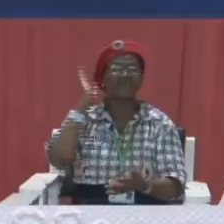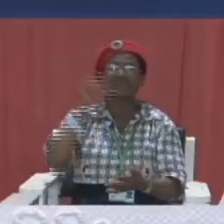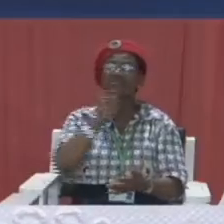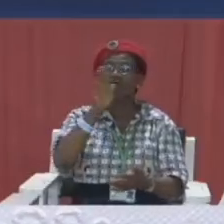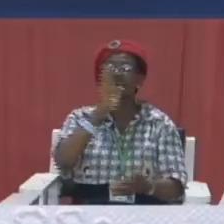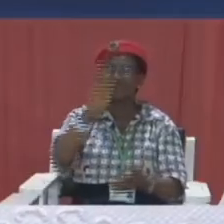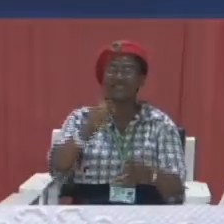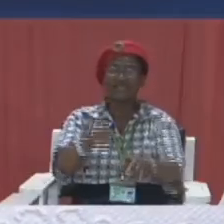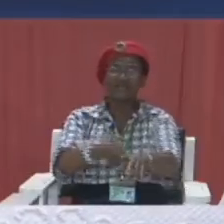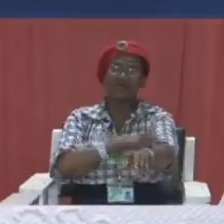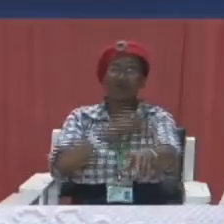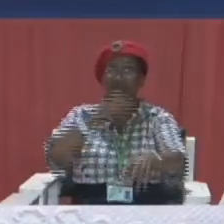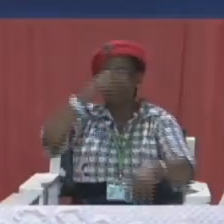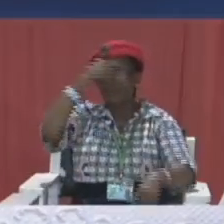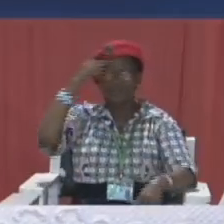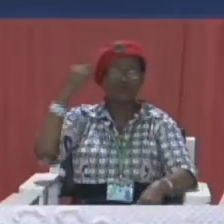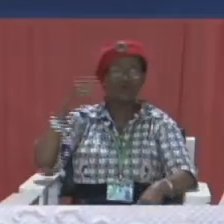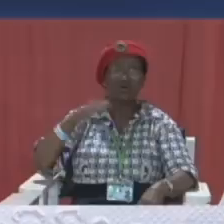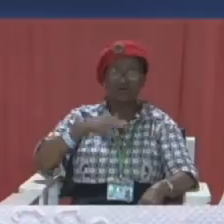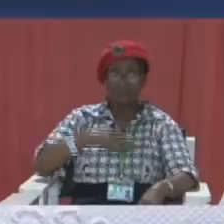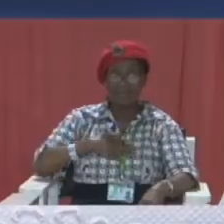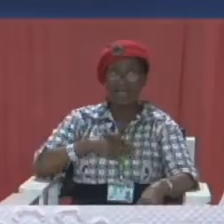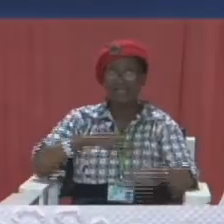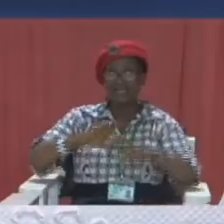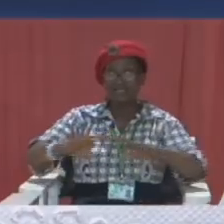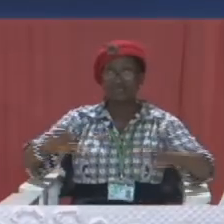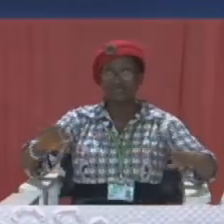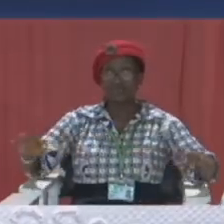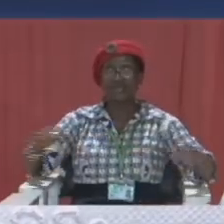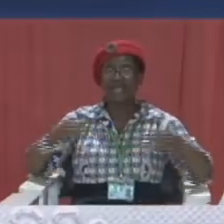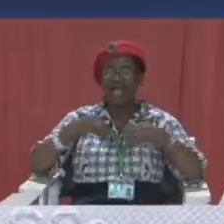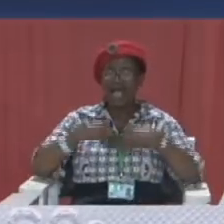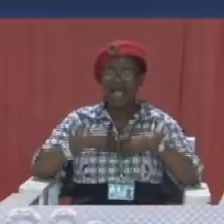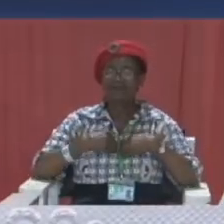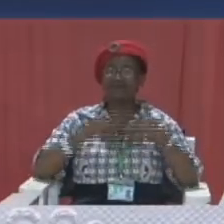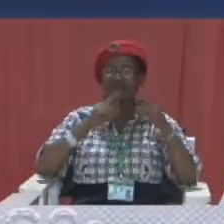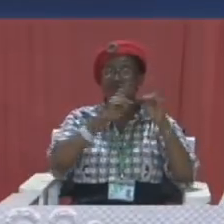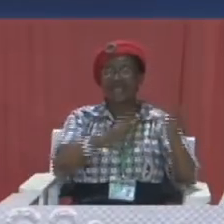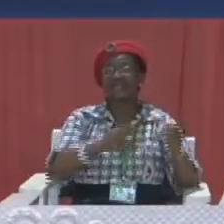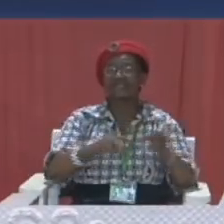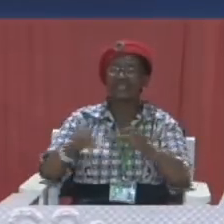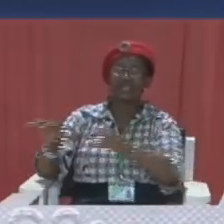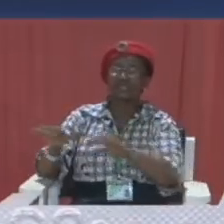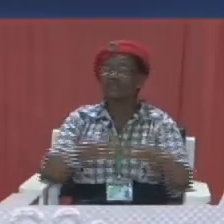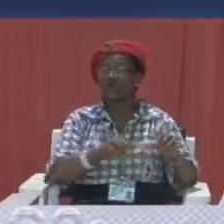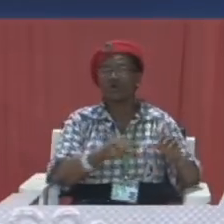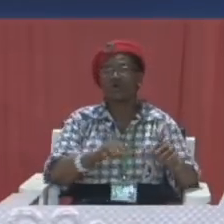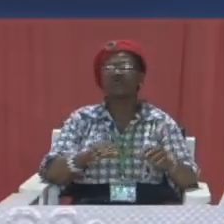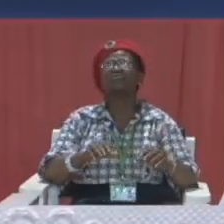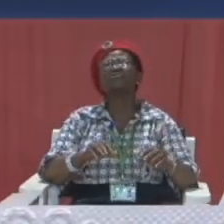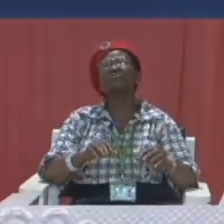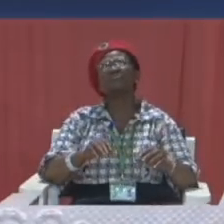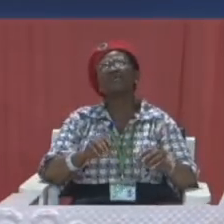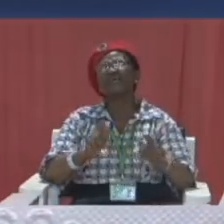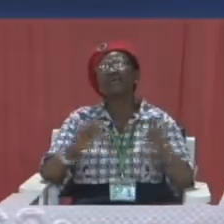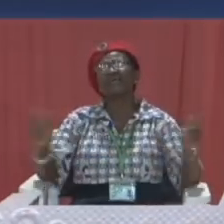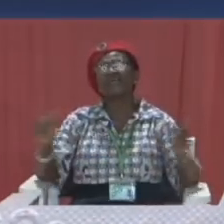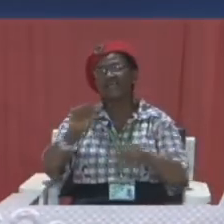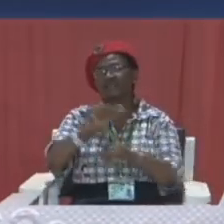Because my children had already done a lot of spade work for me, particularly